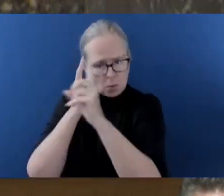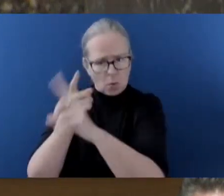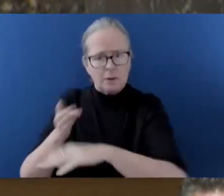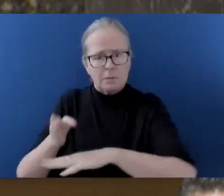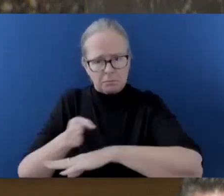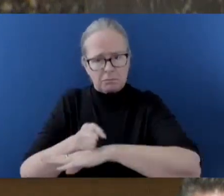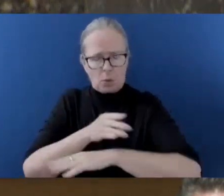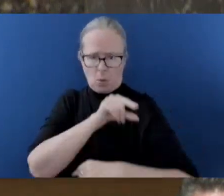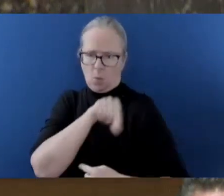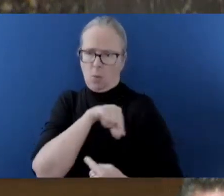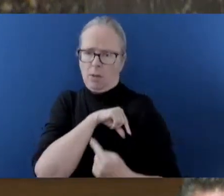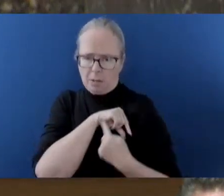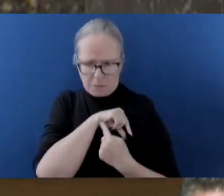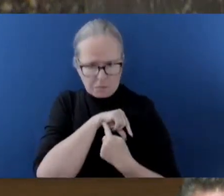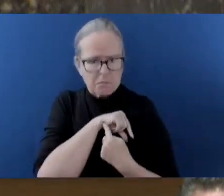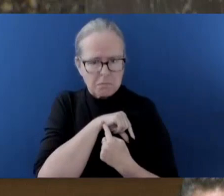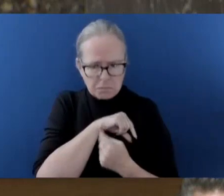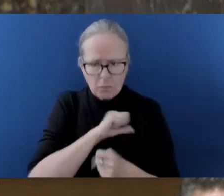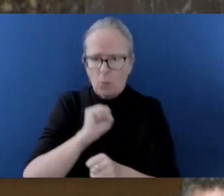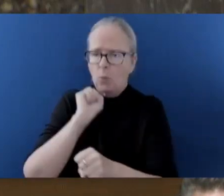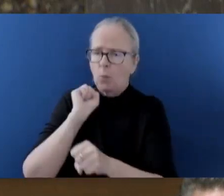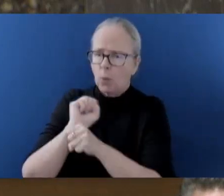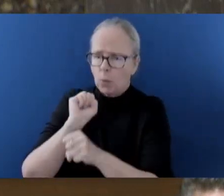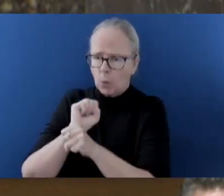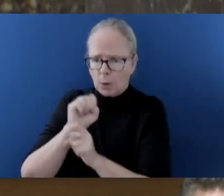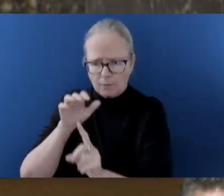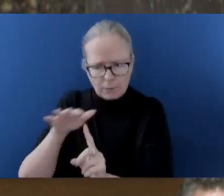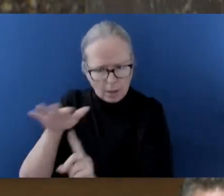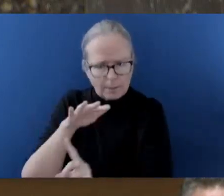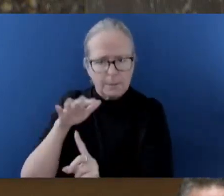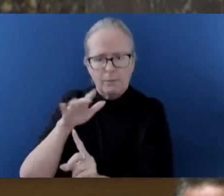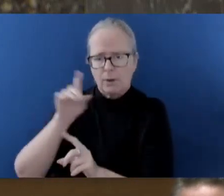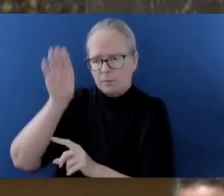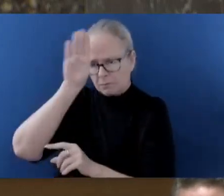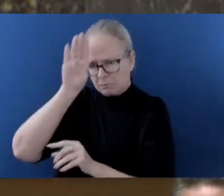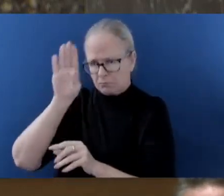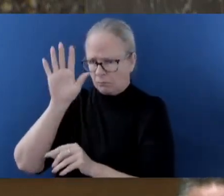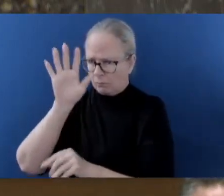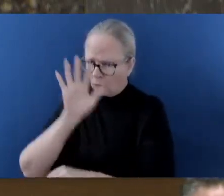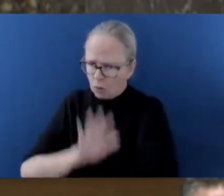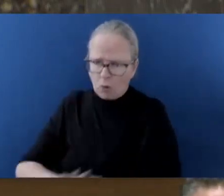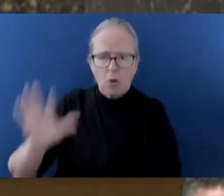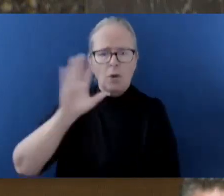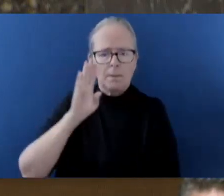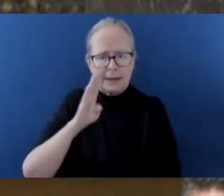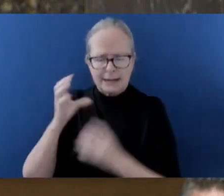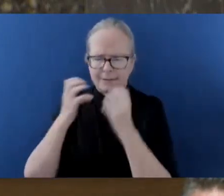conditions of firefighters across the province, and we value their work. Thank you.